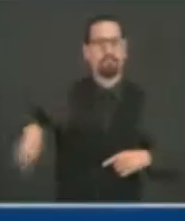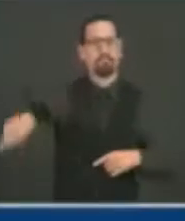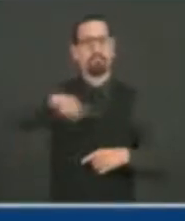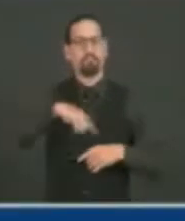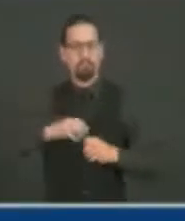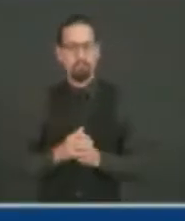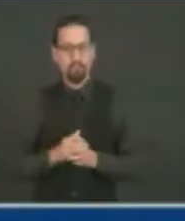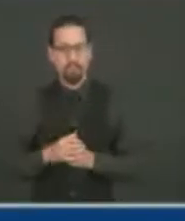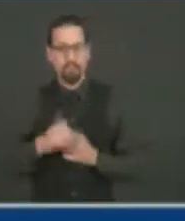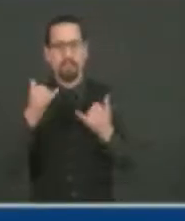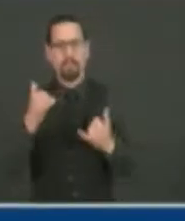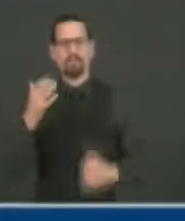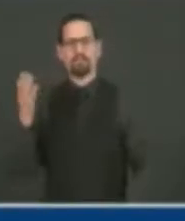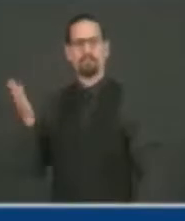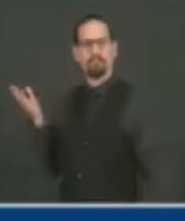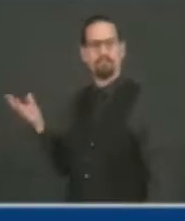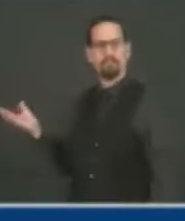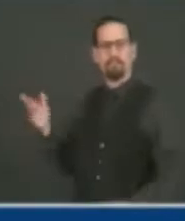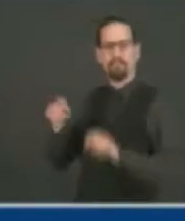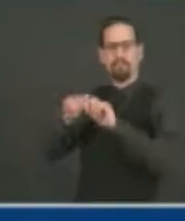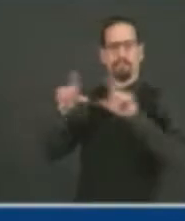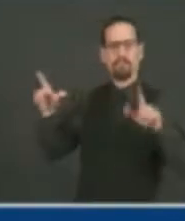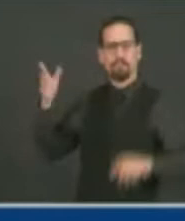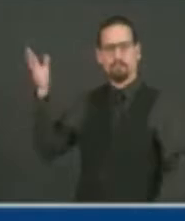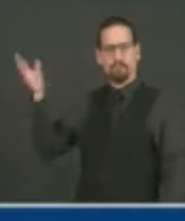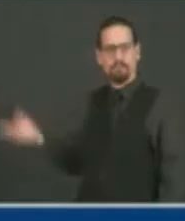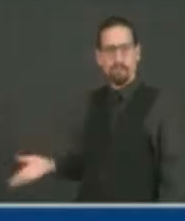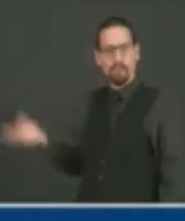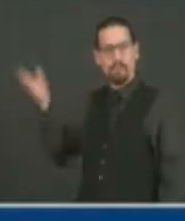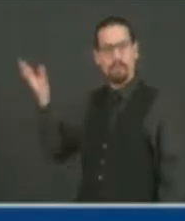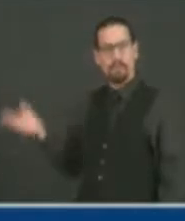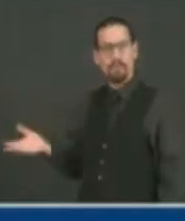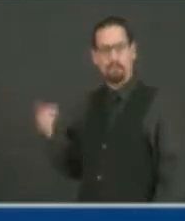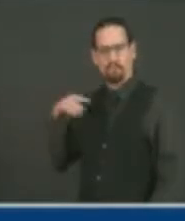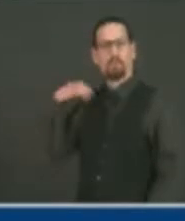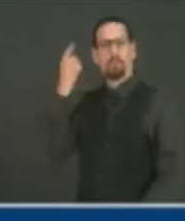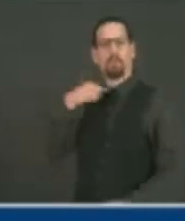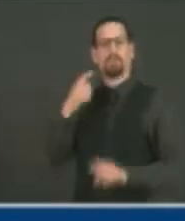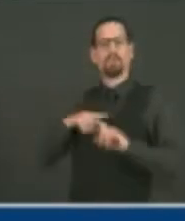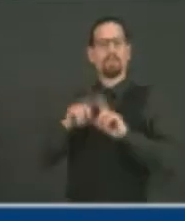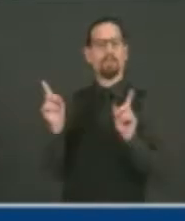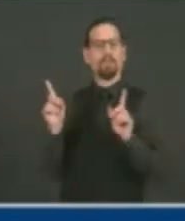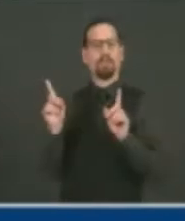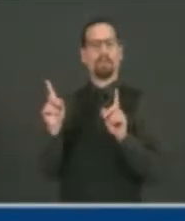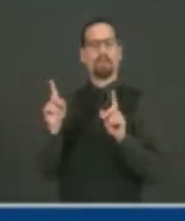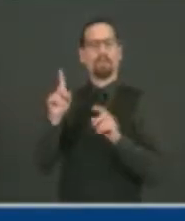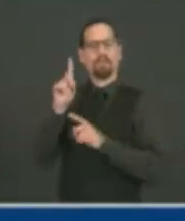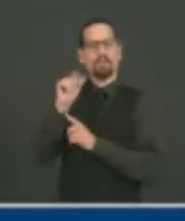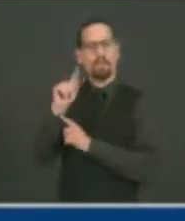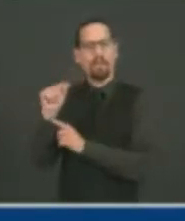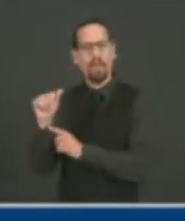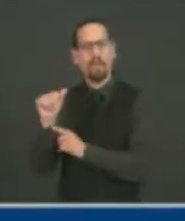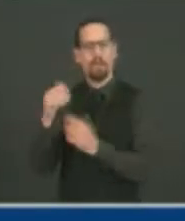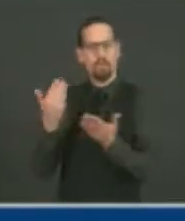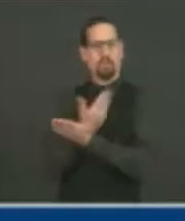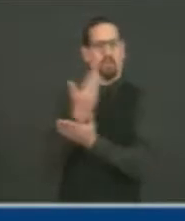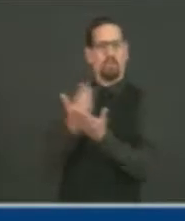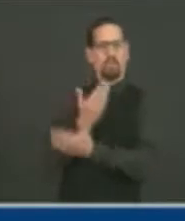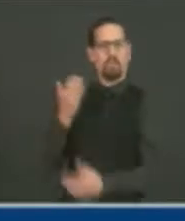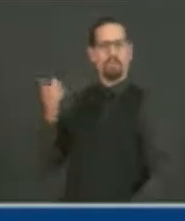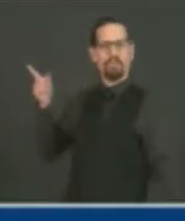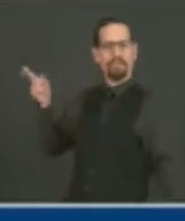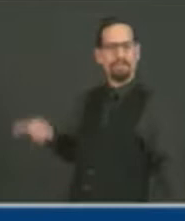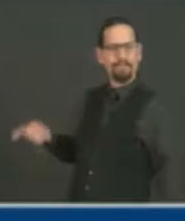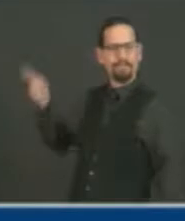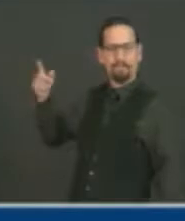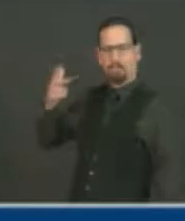and I'd ask you please to put the data screen up on the screen. You'll notice it looks different today, and I'm